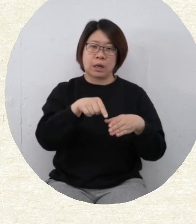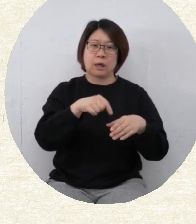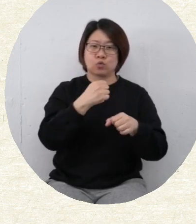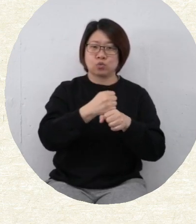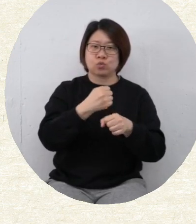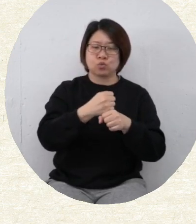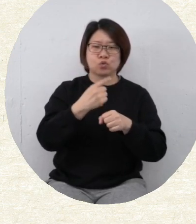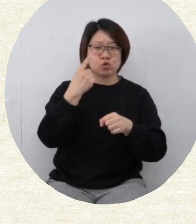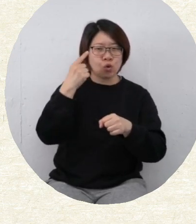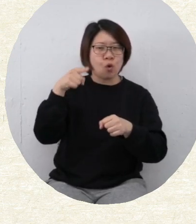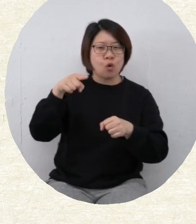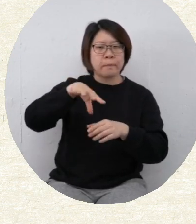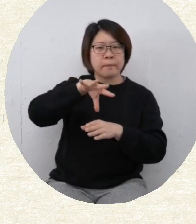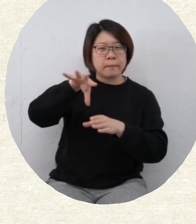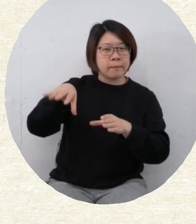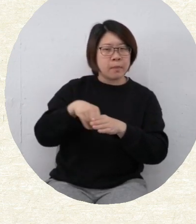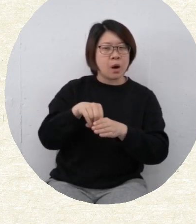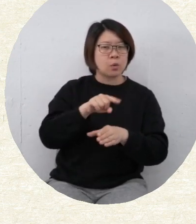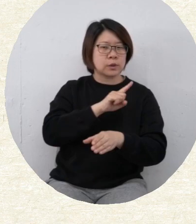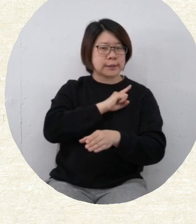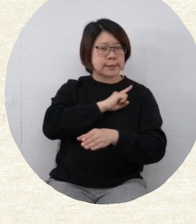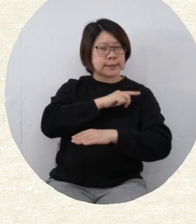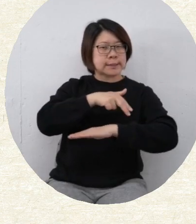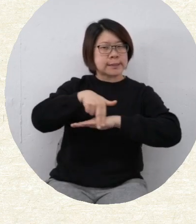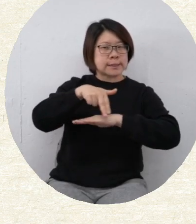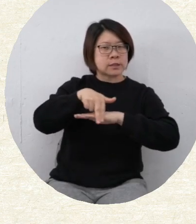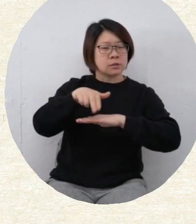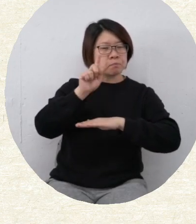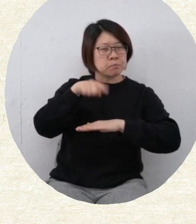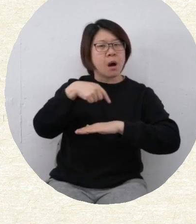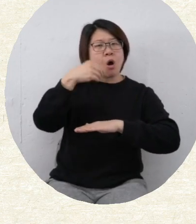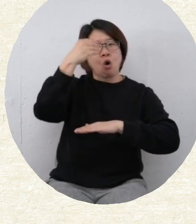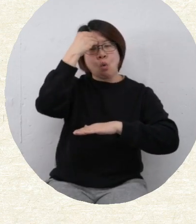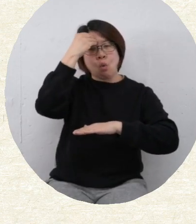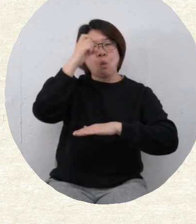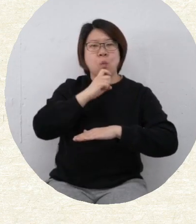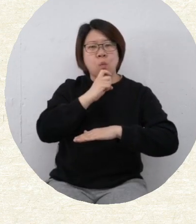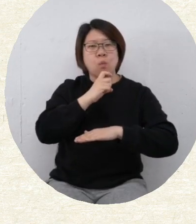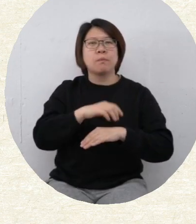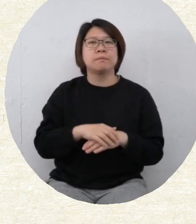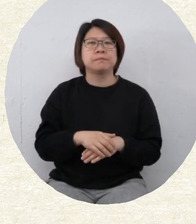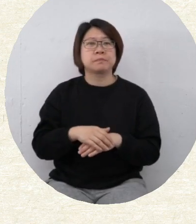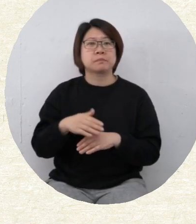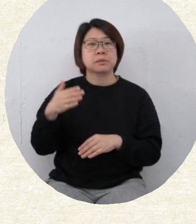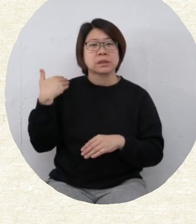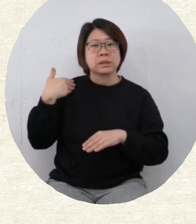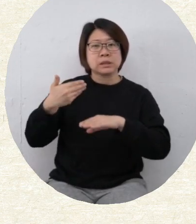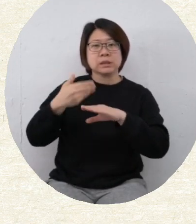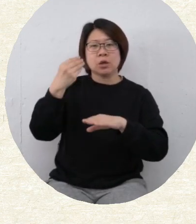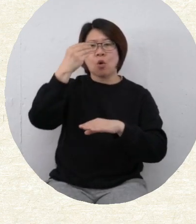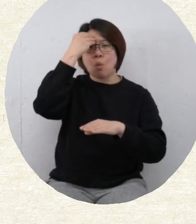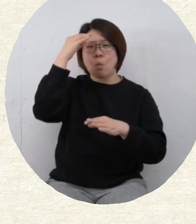you actually physically been flower arranging with,